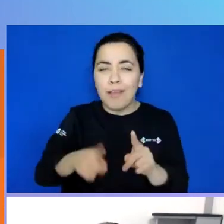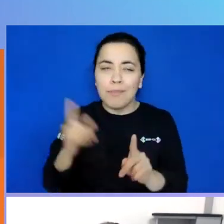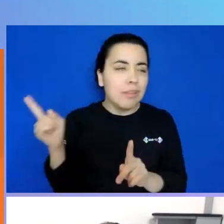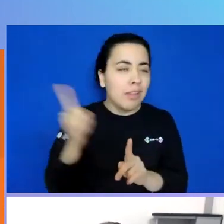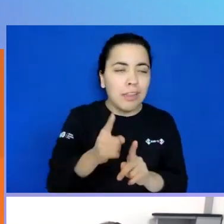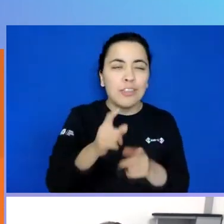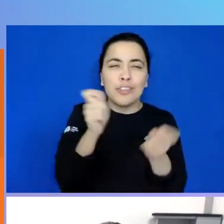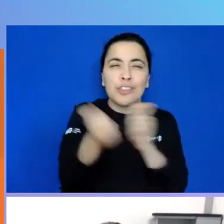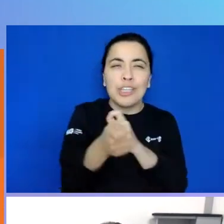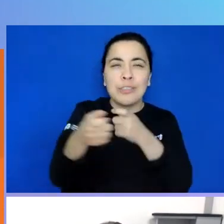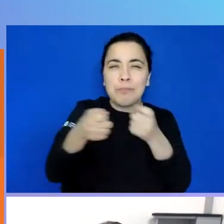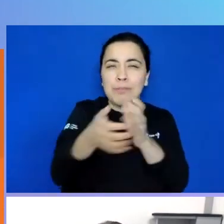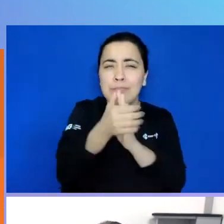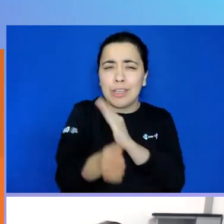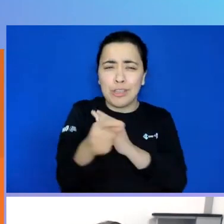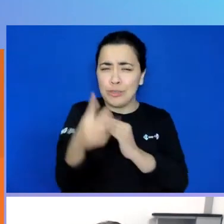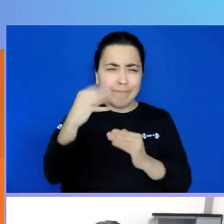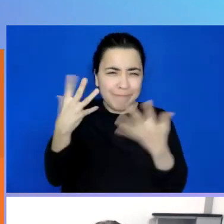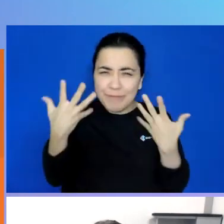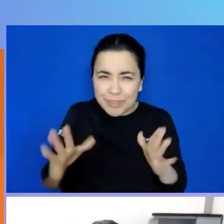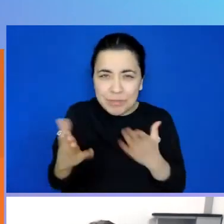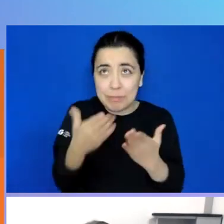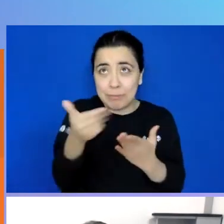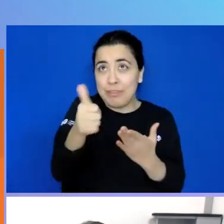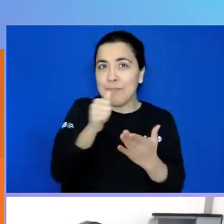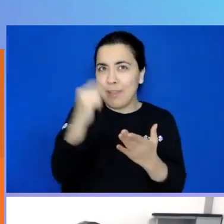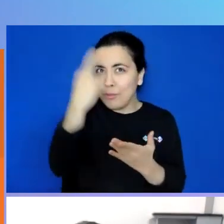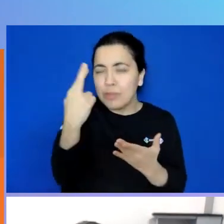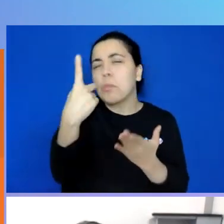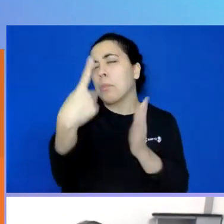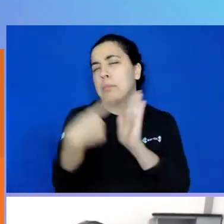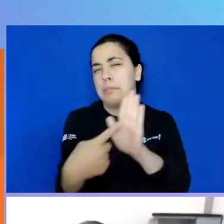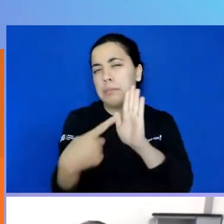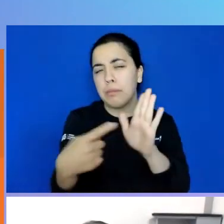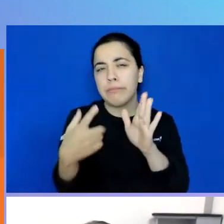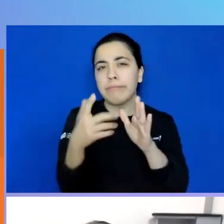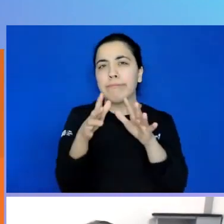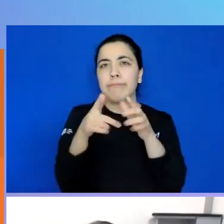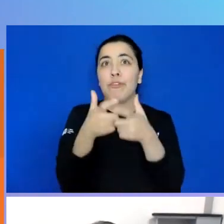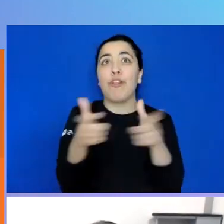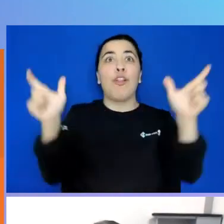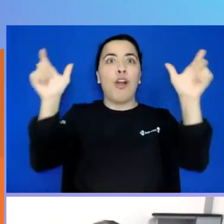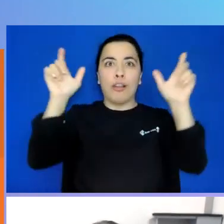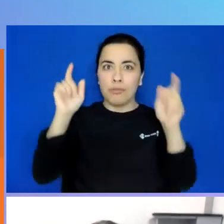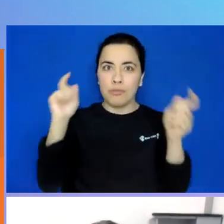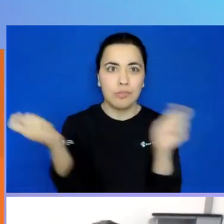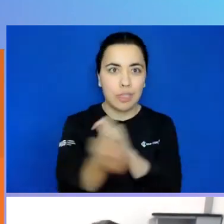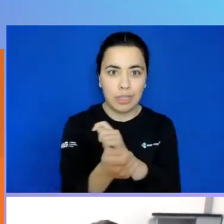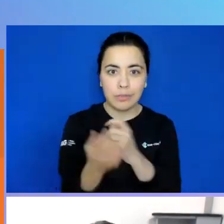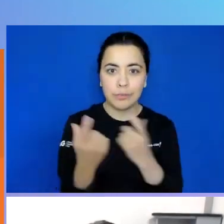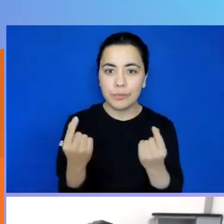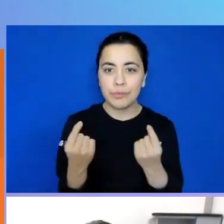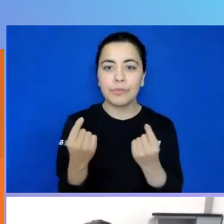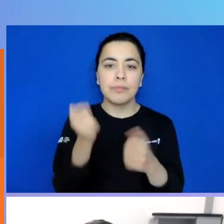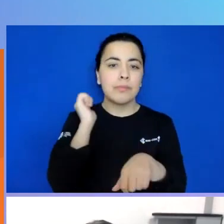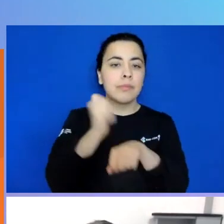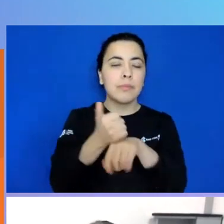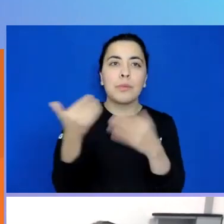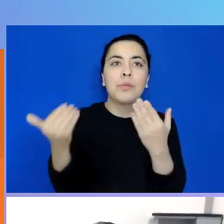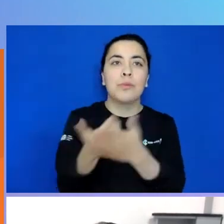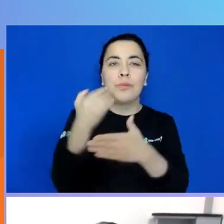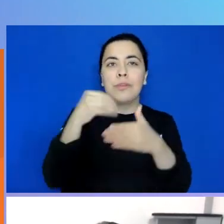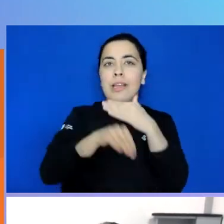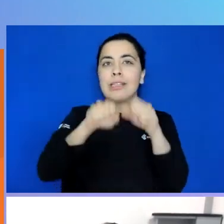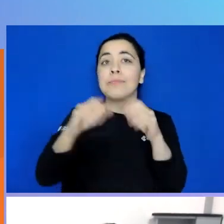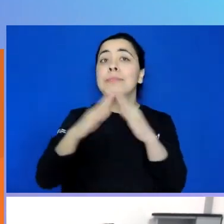management skills. So for example, a large scale change is implementing a brand new